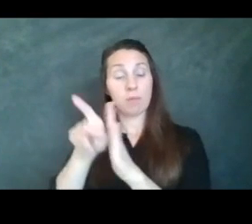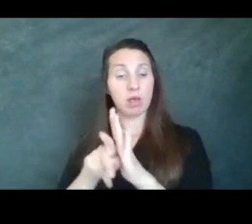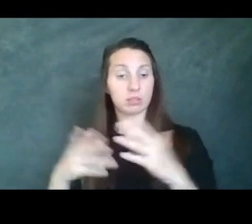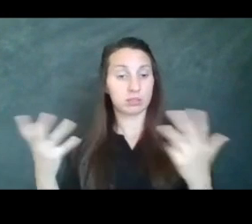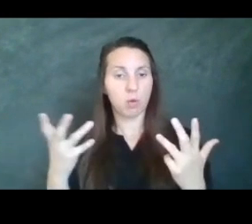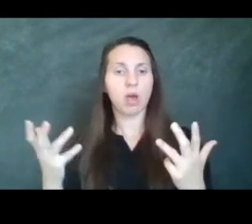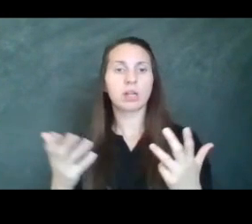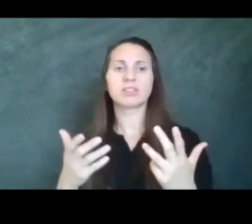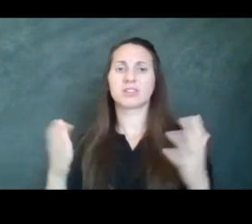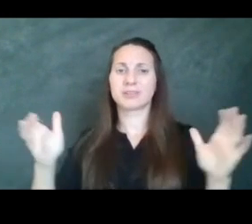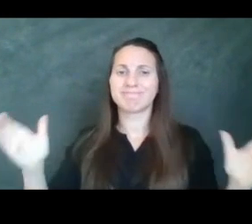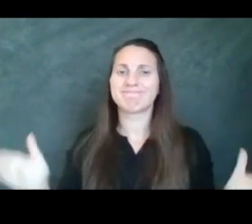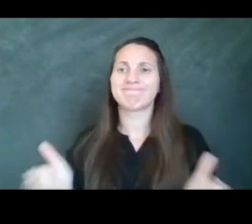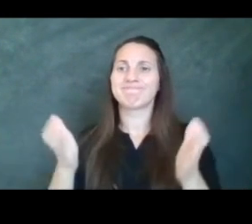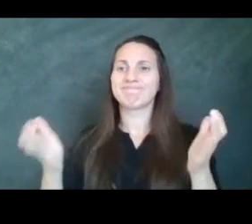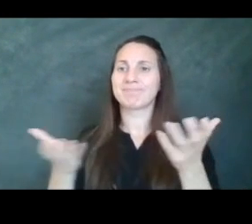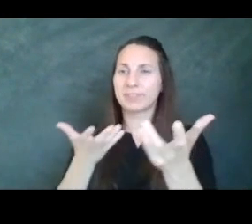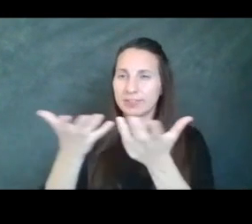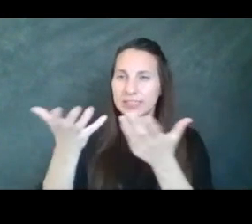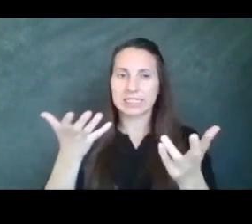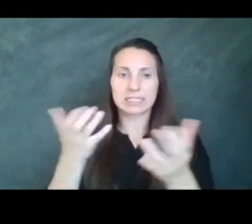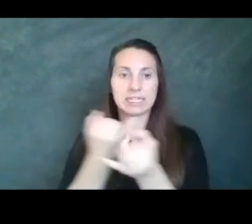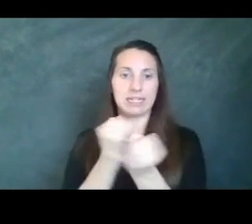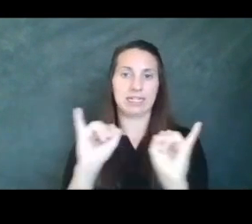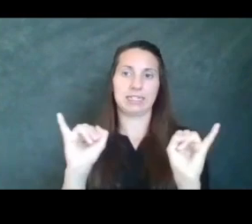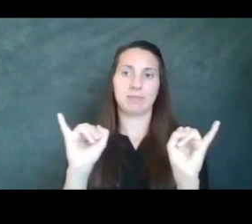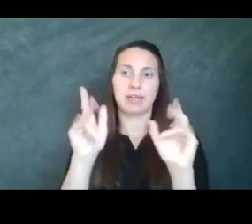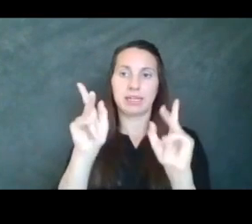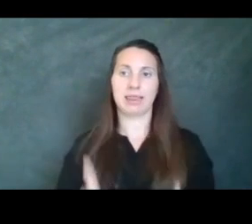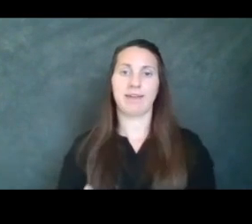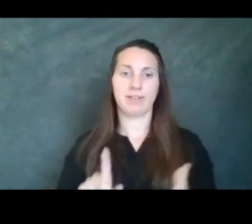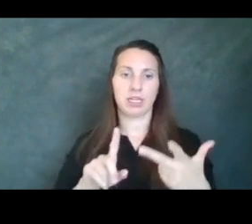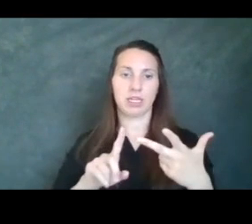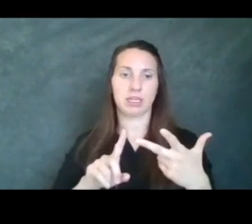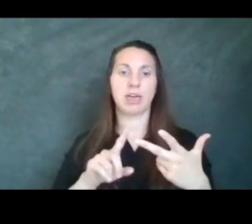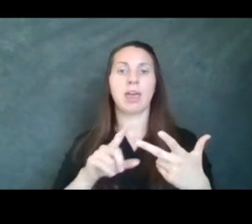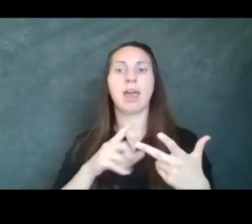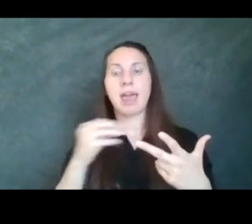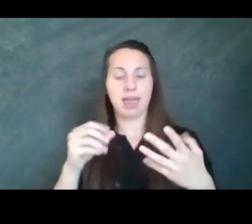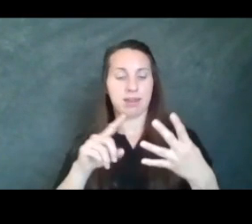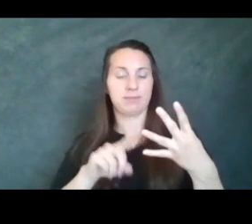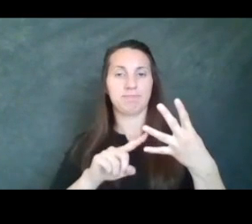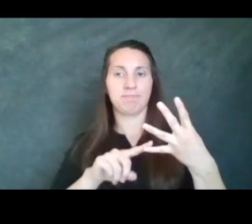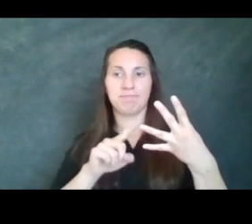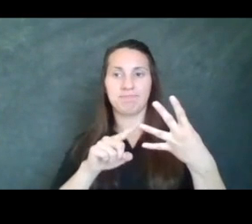facilitate independent living and economic self-sufficiency. Next slide.